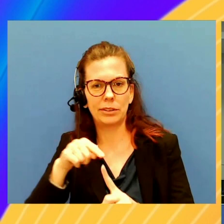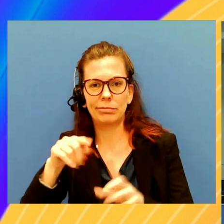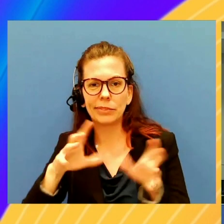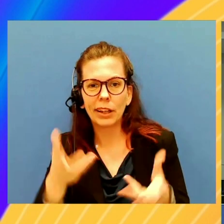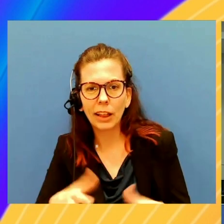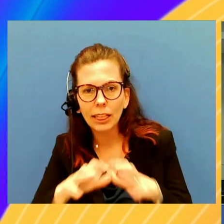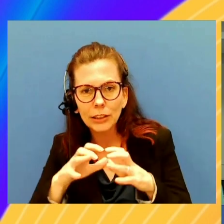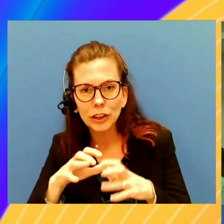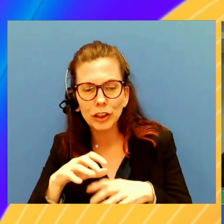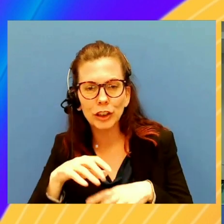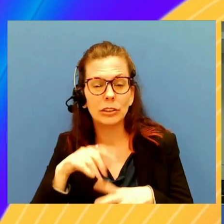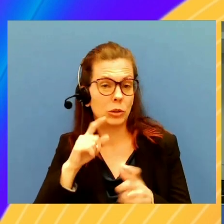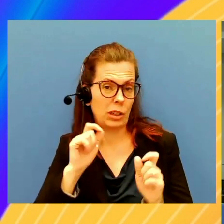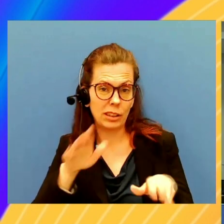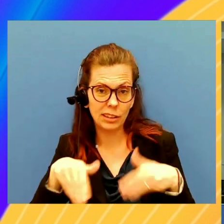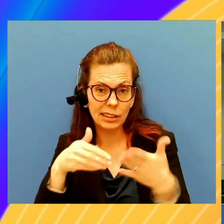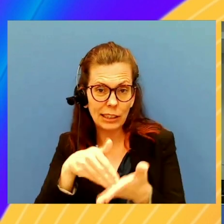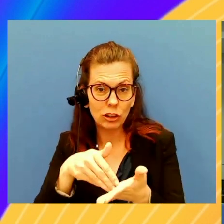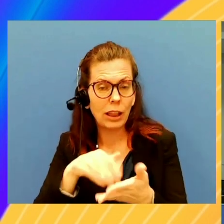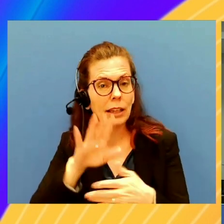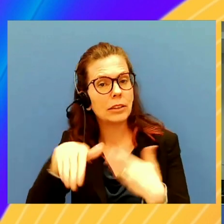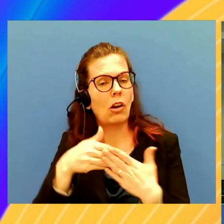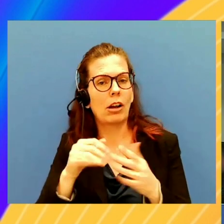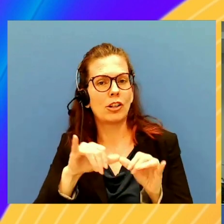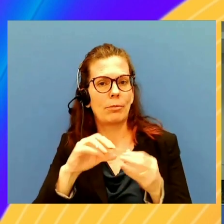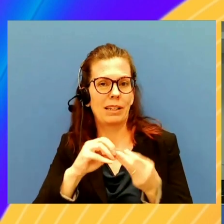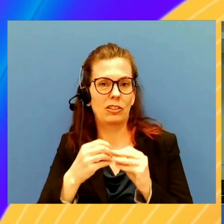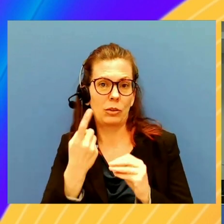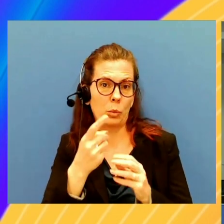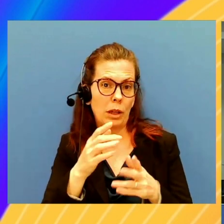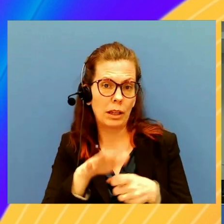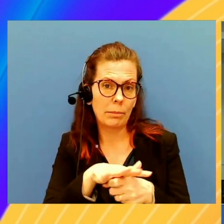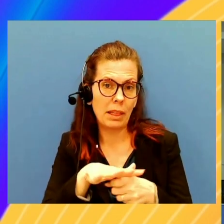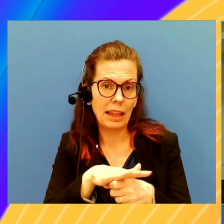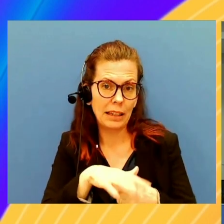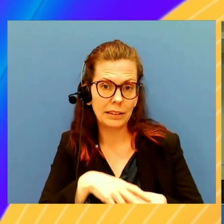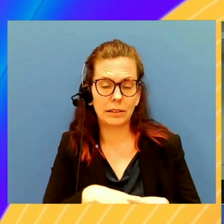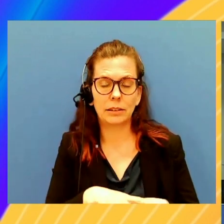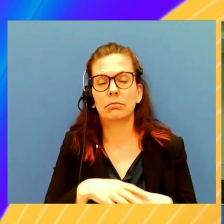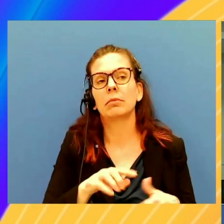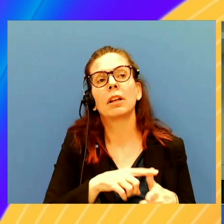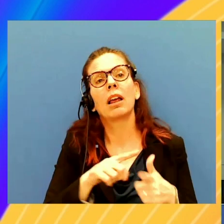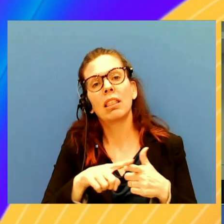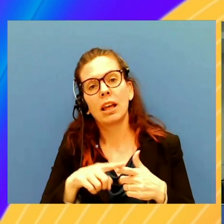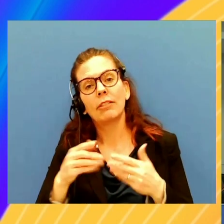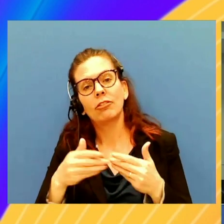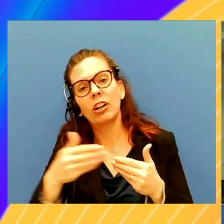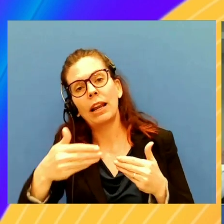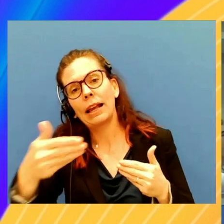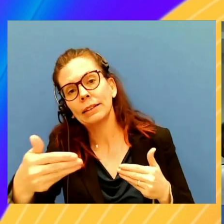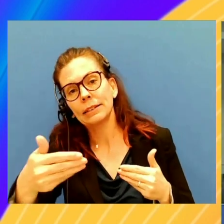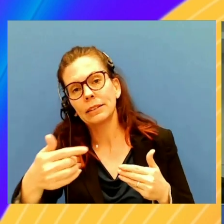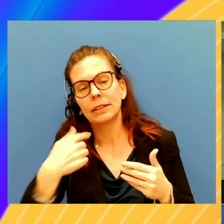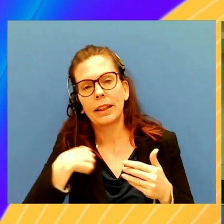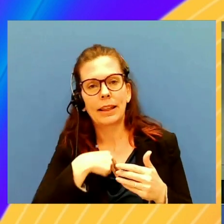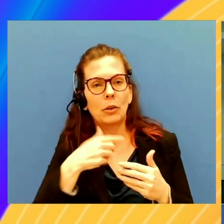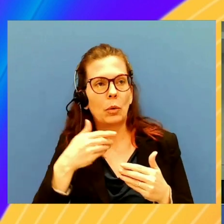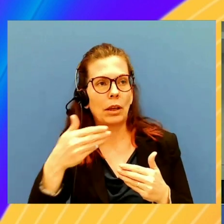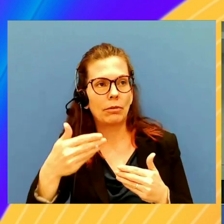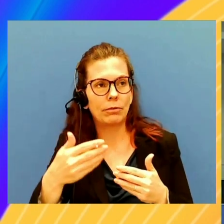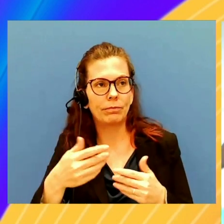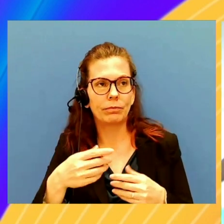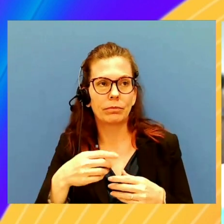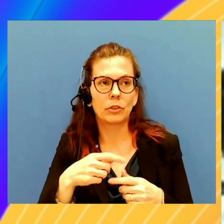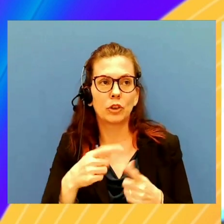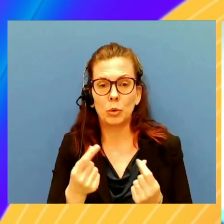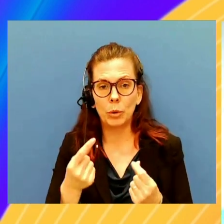can centralize all the metrics in one place. And then in terms of upcoming things and things we'd love help with,